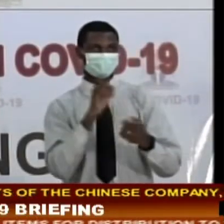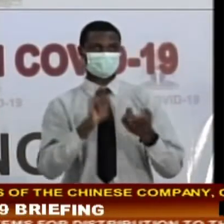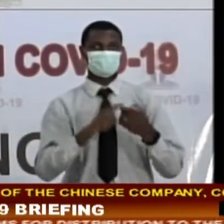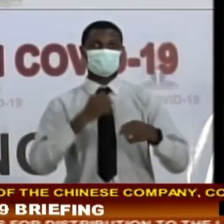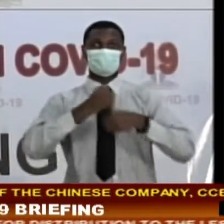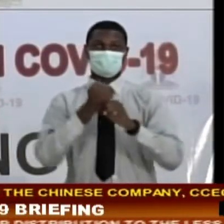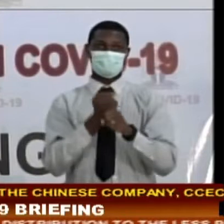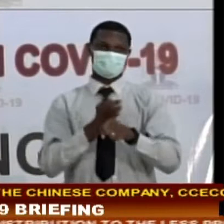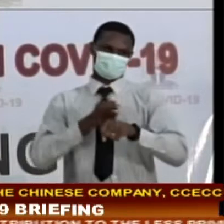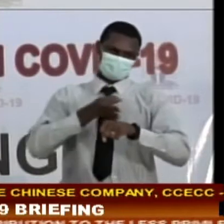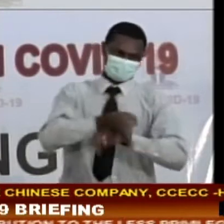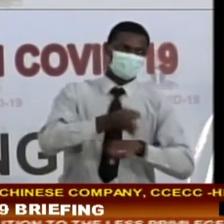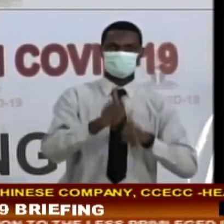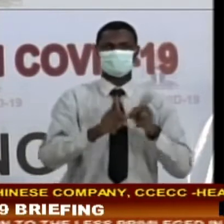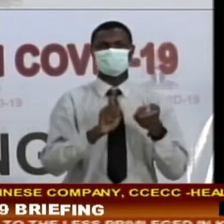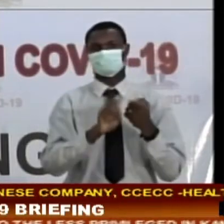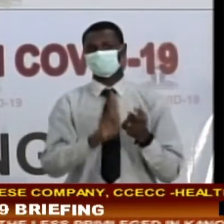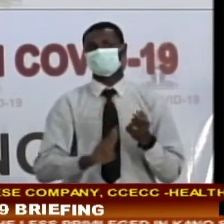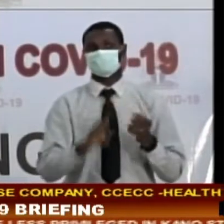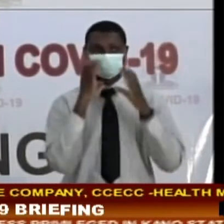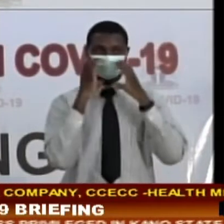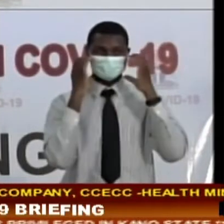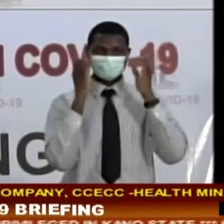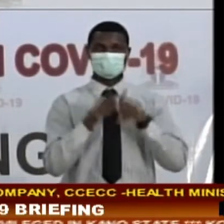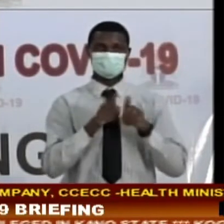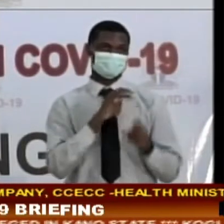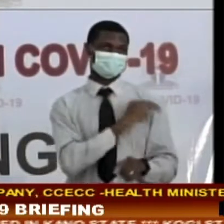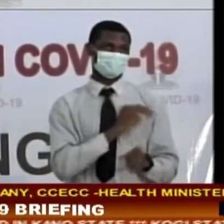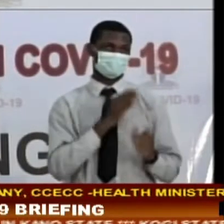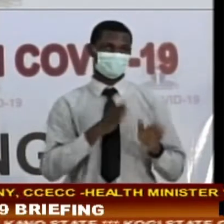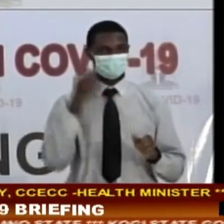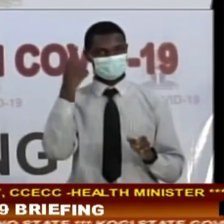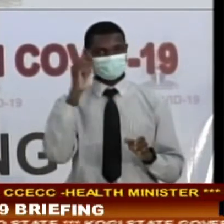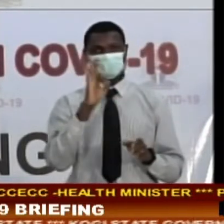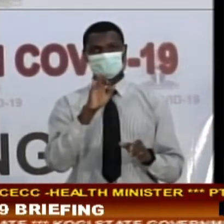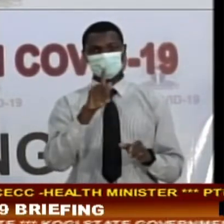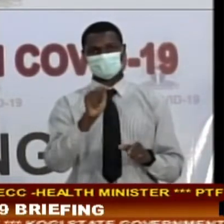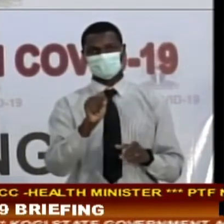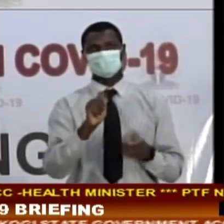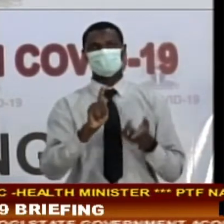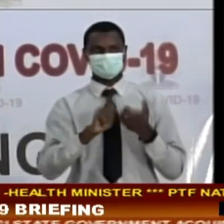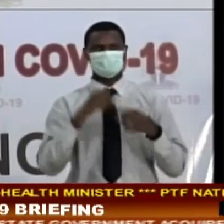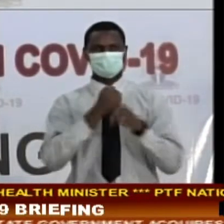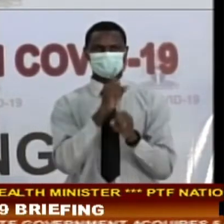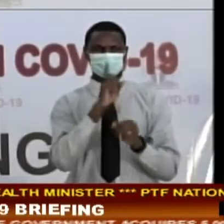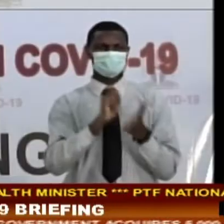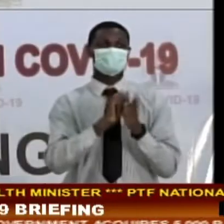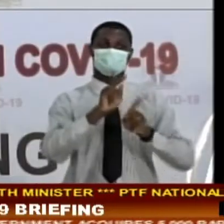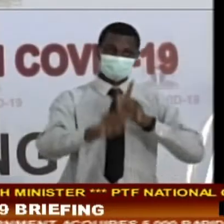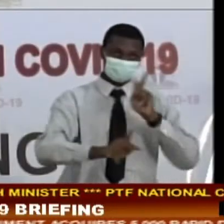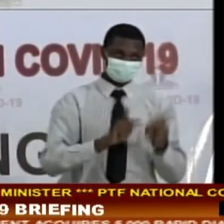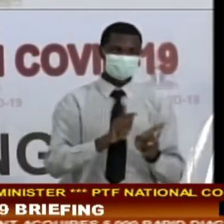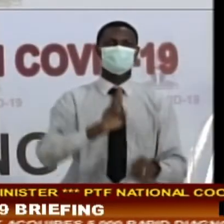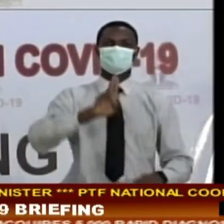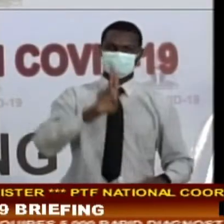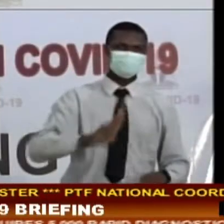enforcement along with the minister for the federal capital territor to ensure that that is